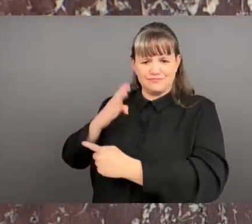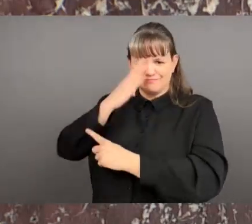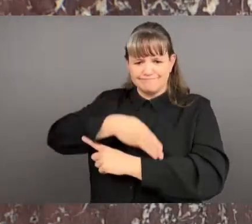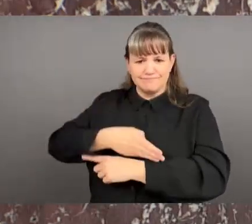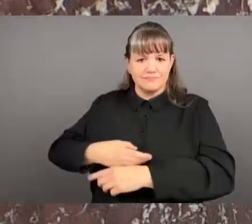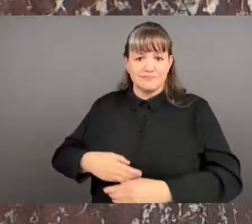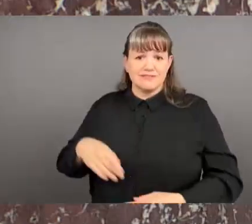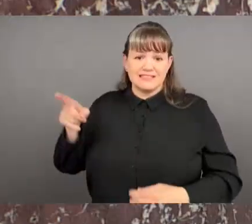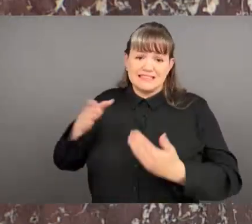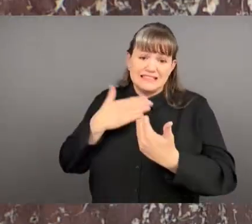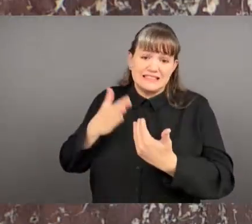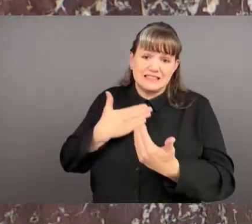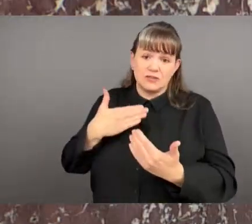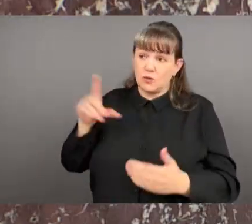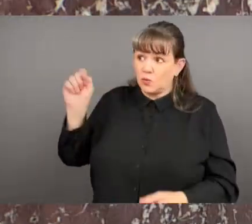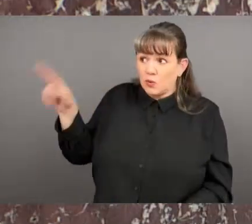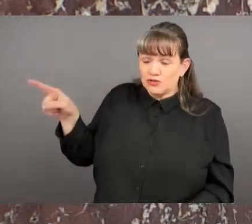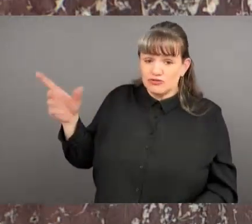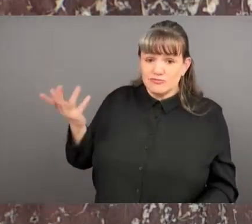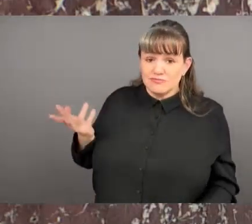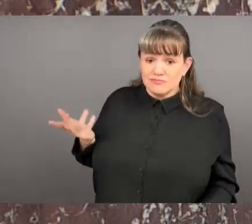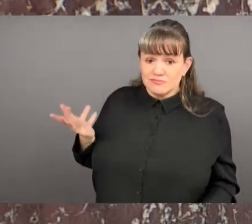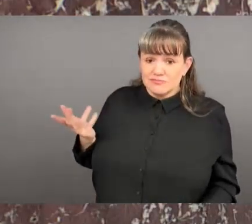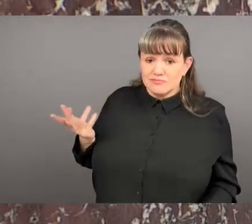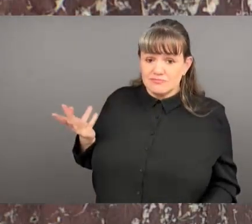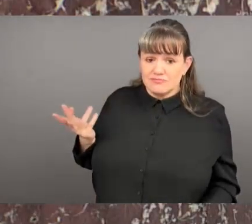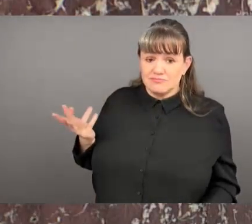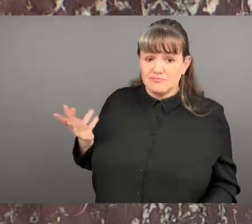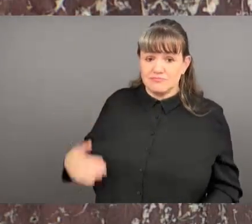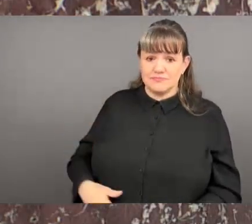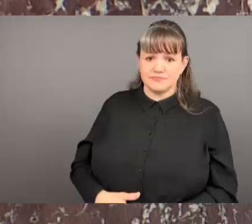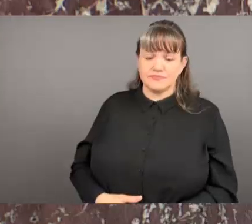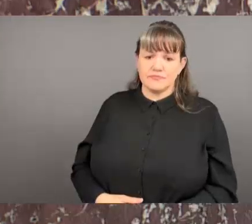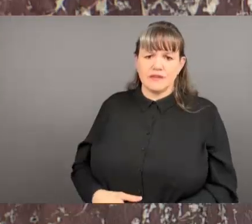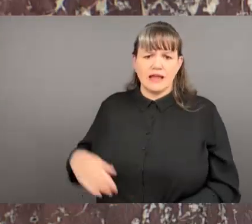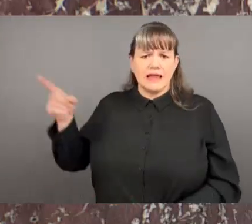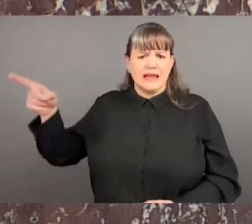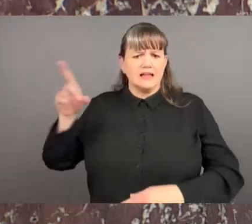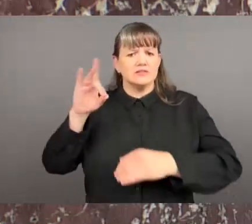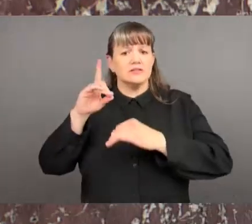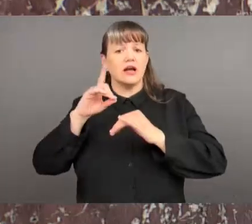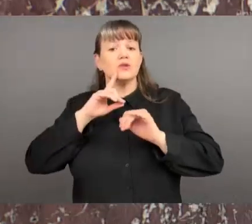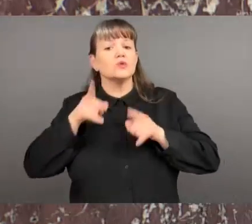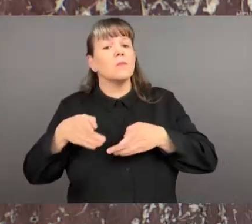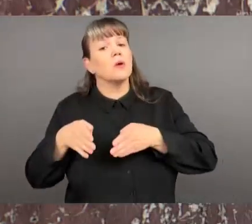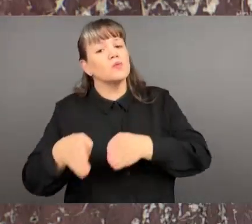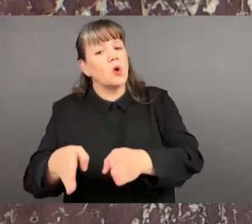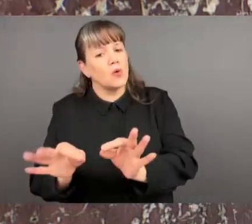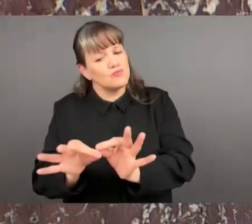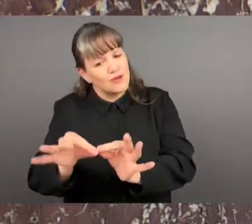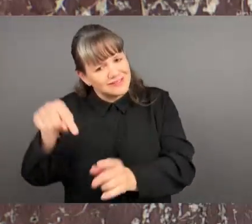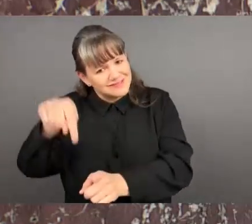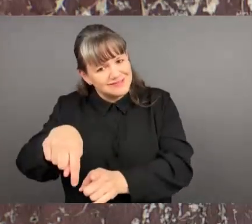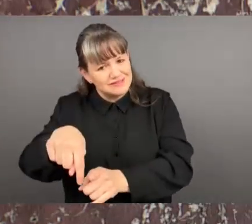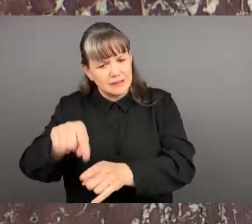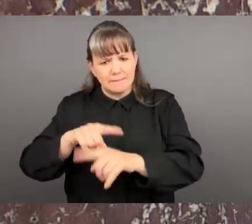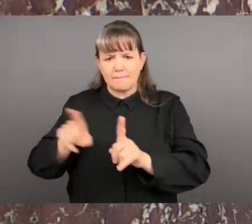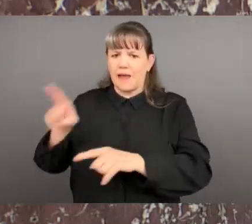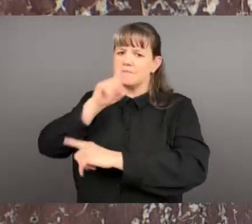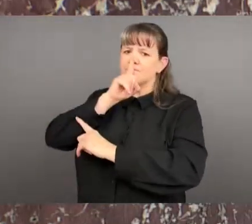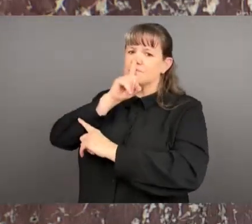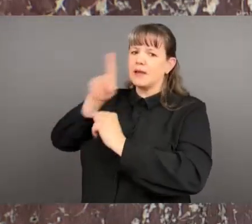relatively straightforward answer he gave on road pricing, but not on vehicle levies. So